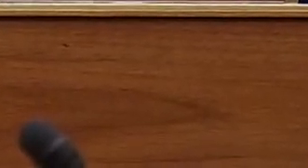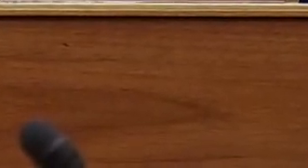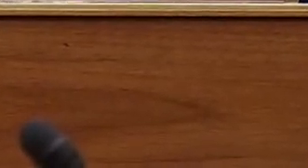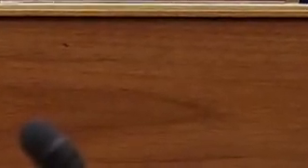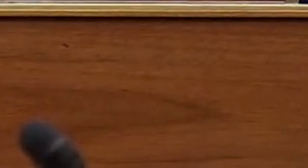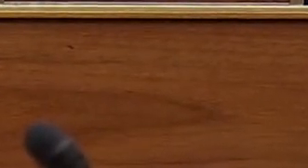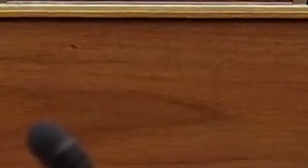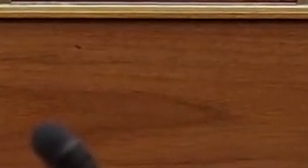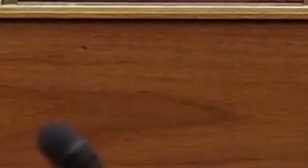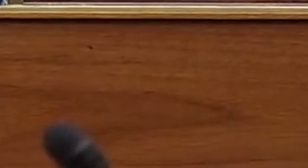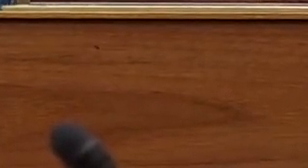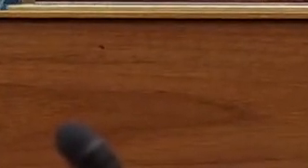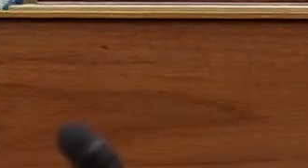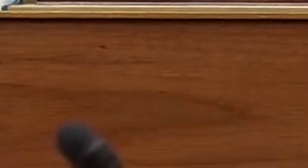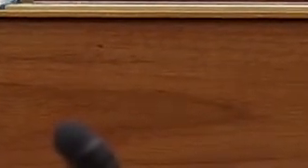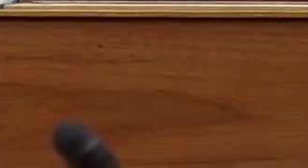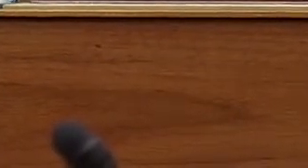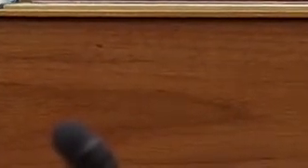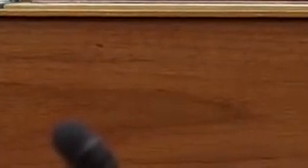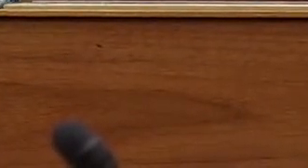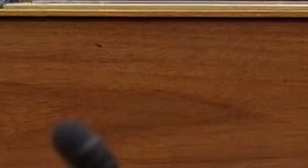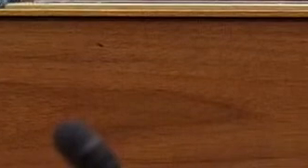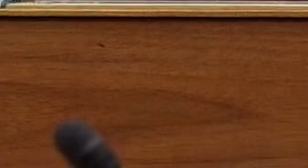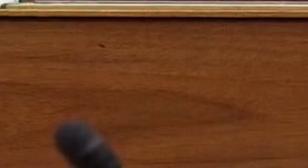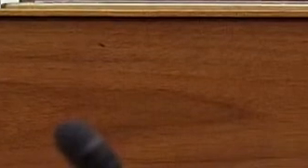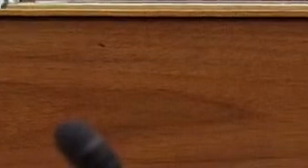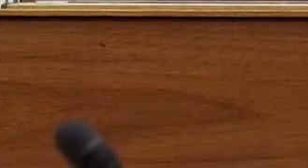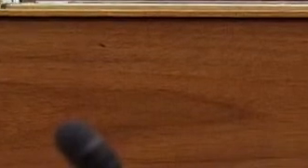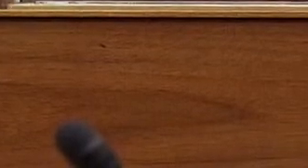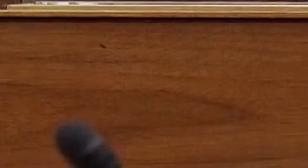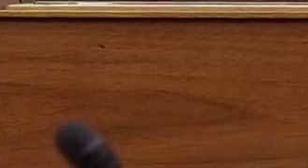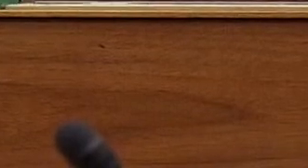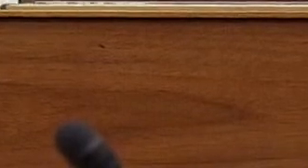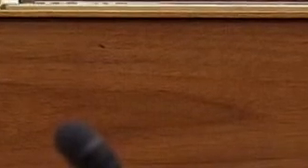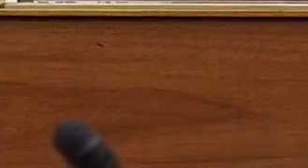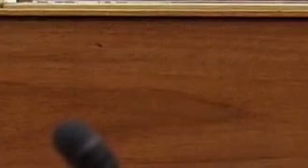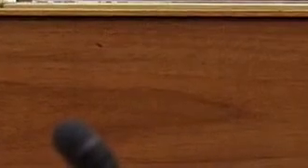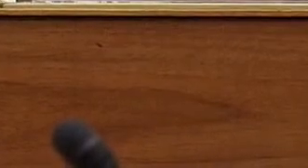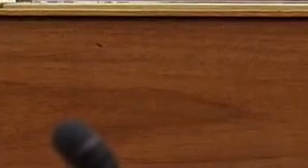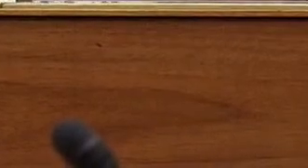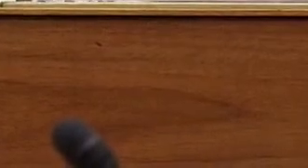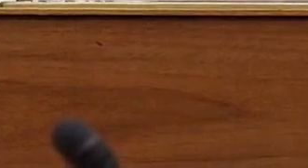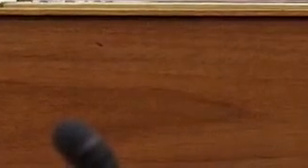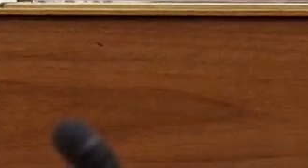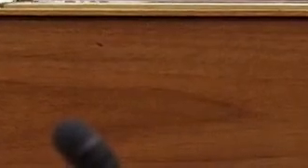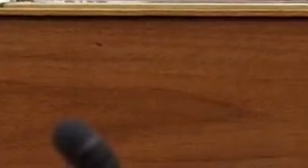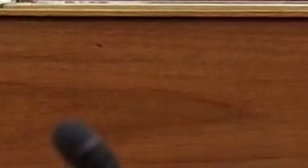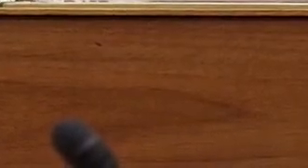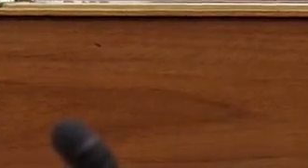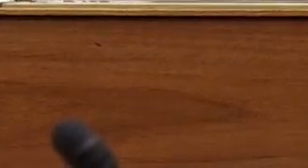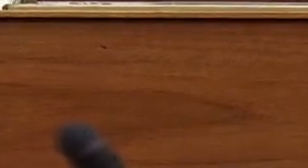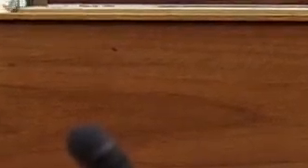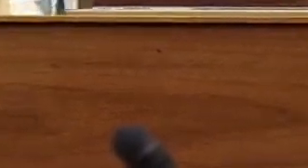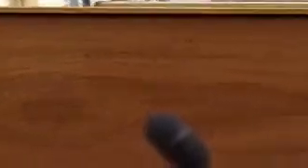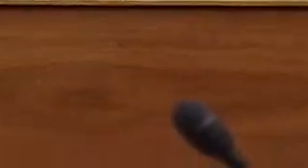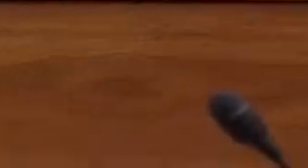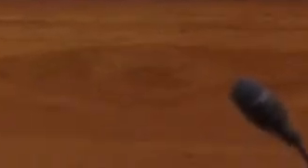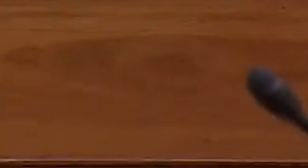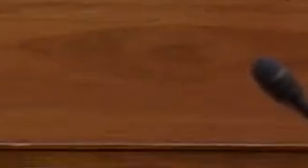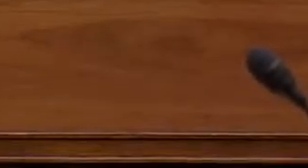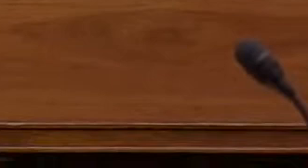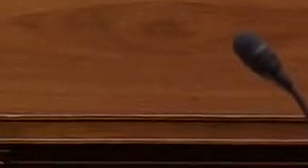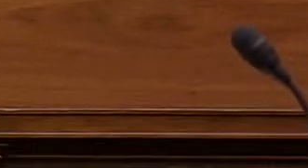you know, we are not a federal agency. In fact, less than 1% of our budget, $138